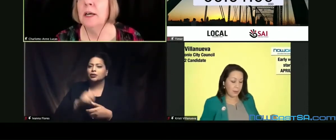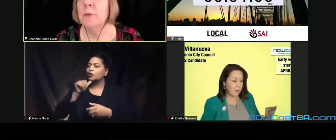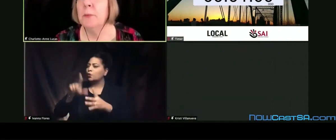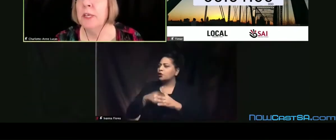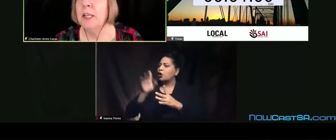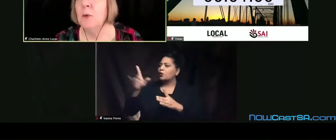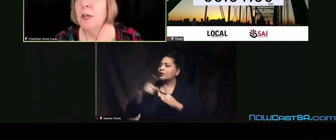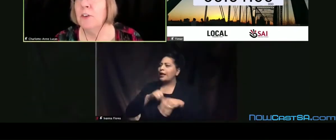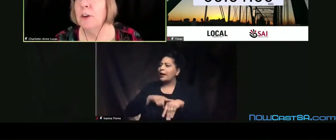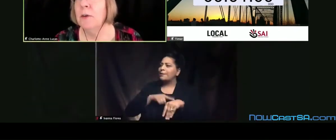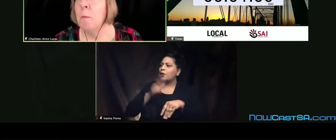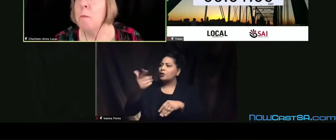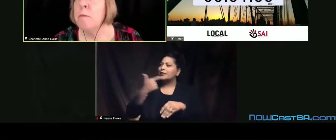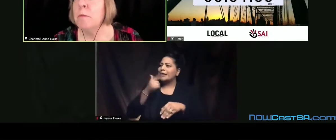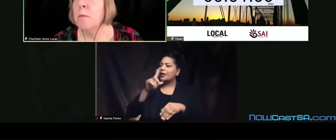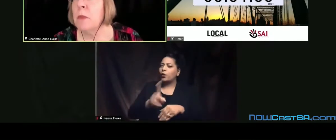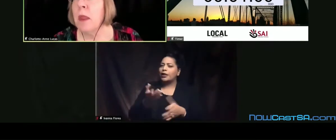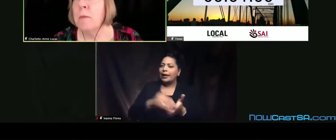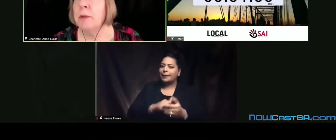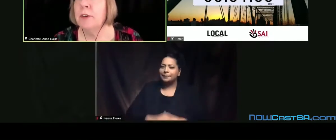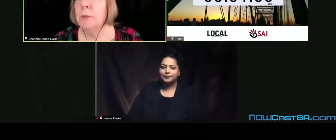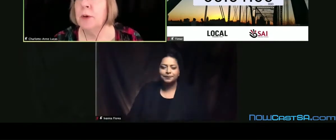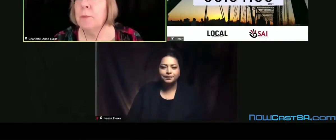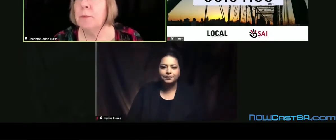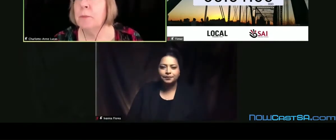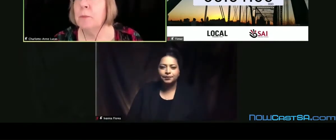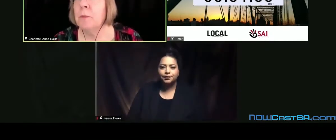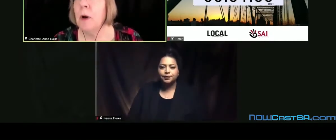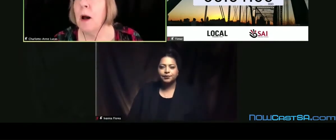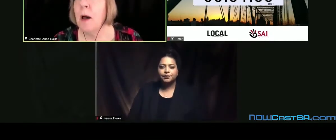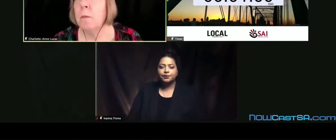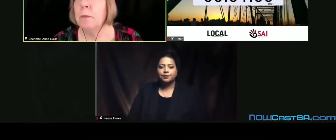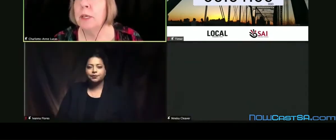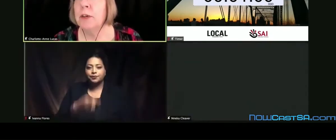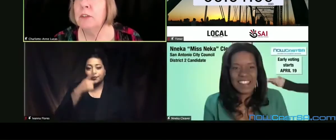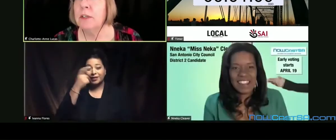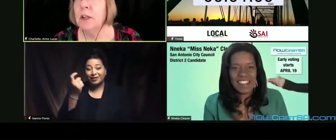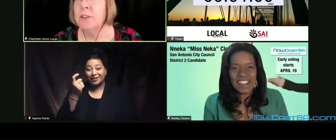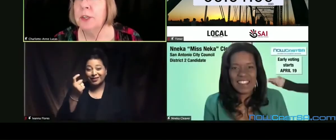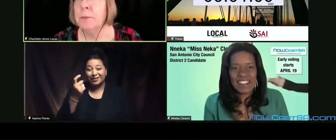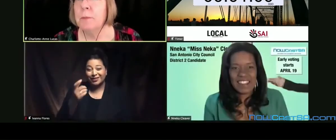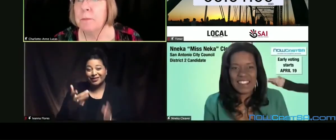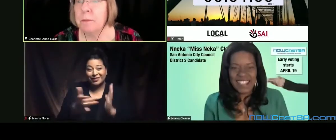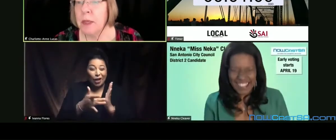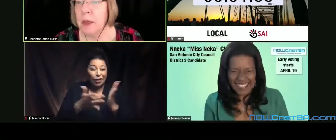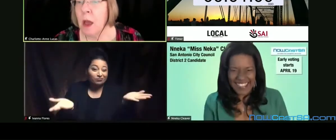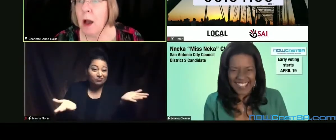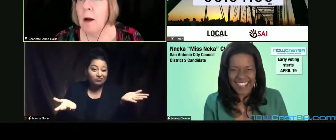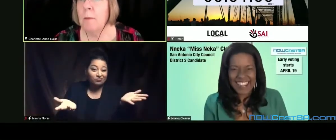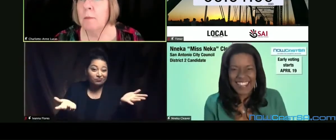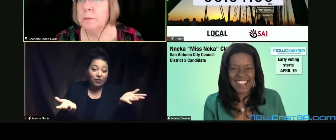while I repeat the question. And okay. Because we are, because technology.